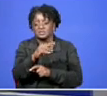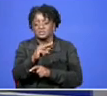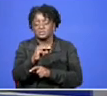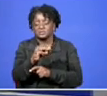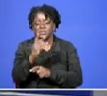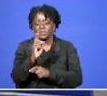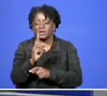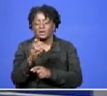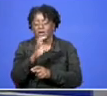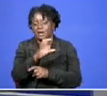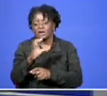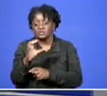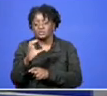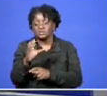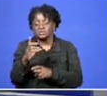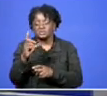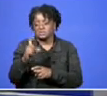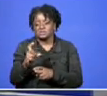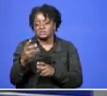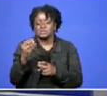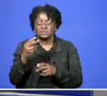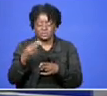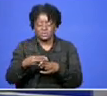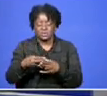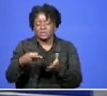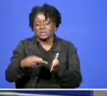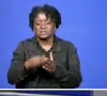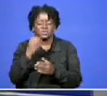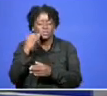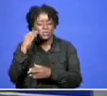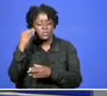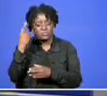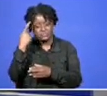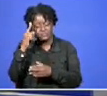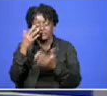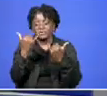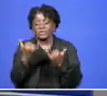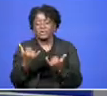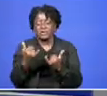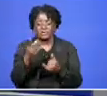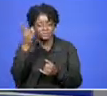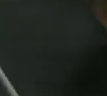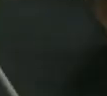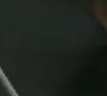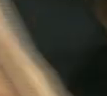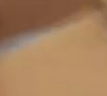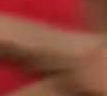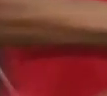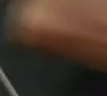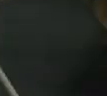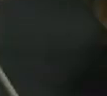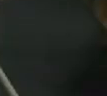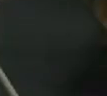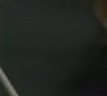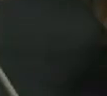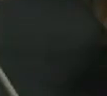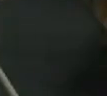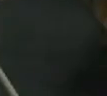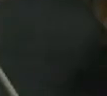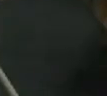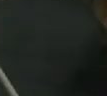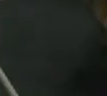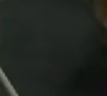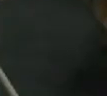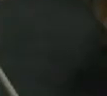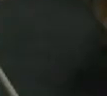have had to call it home for now. Desmond, what's the latest? Good evening, Keisla, and good evening, Bahamas. I'm